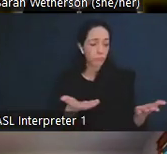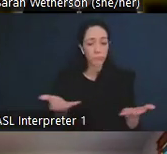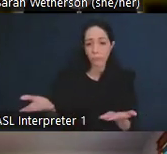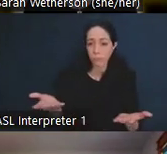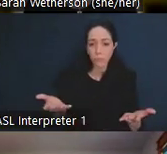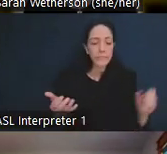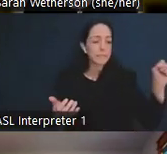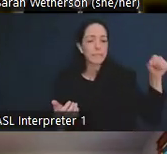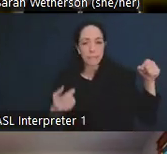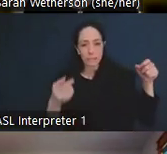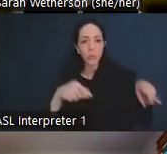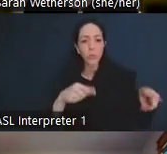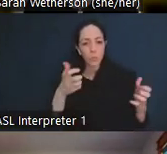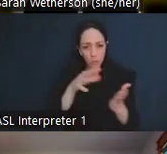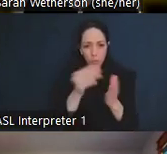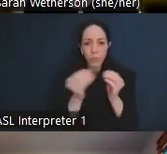Yes.